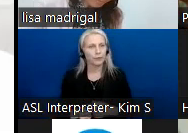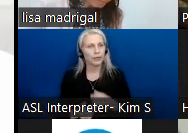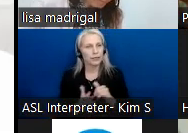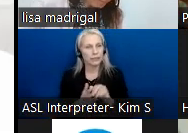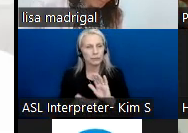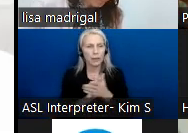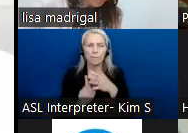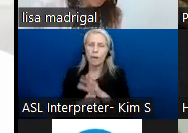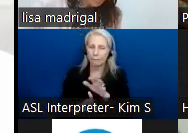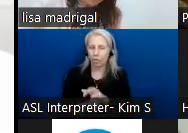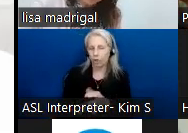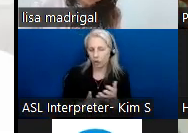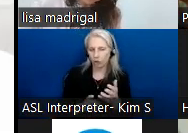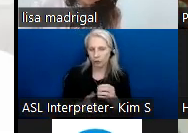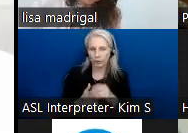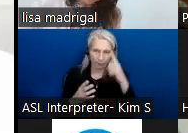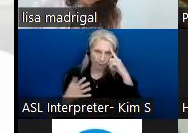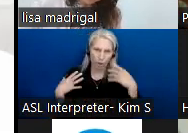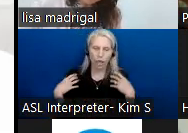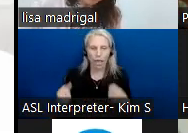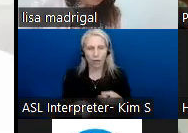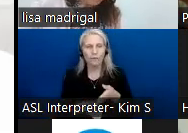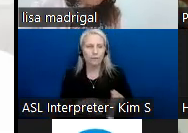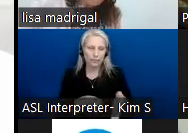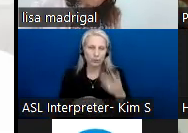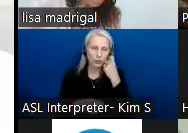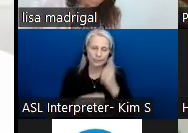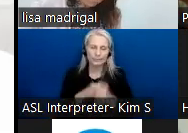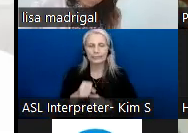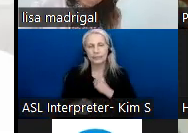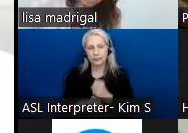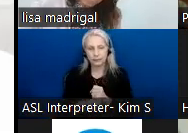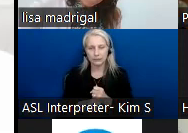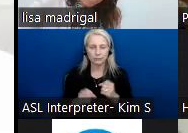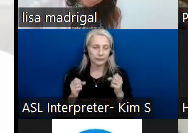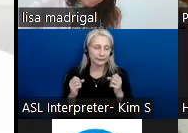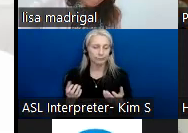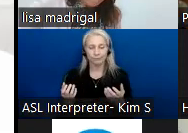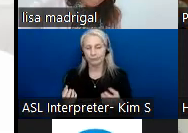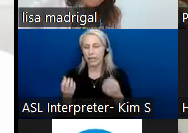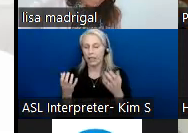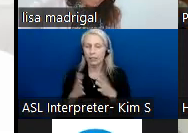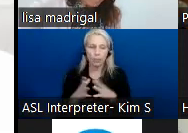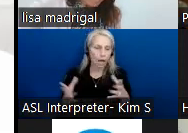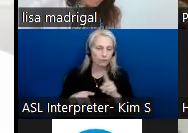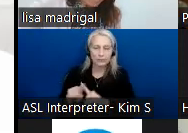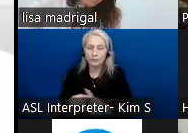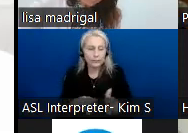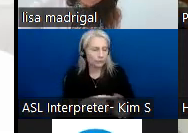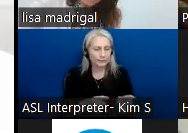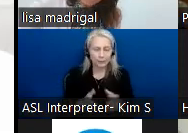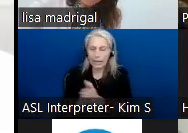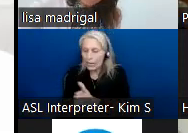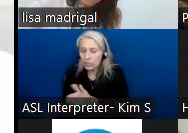very popular, especially in the mental health field in recent years. And there's definitely been tons of initiatives and push